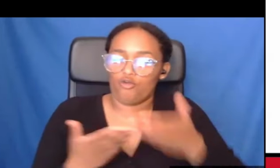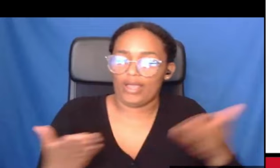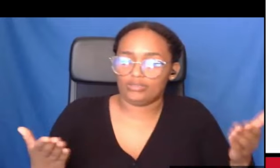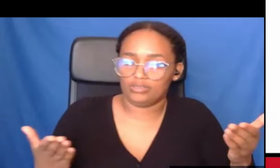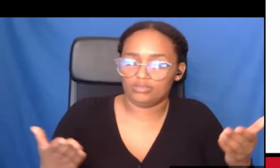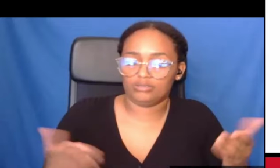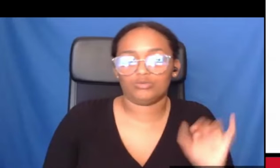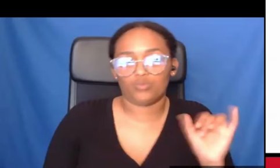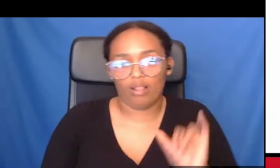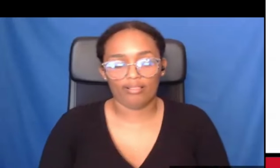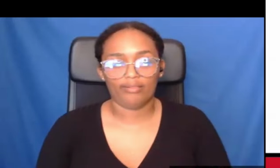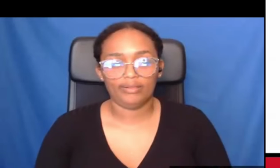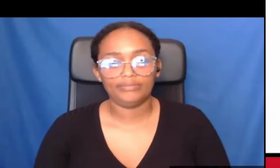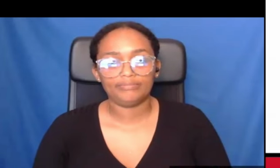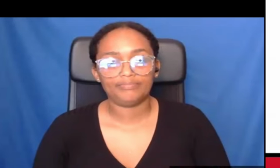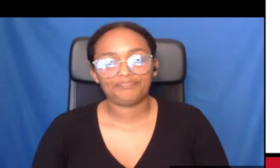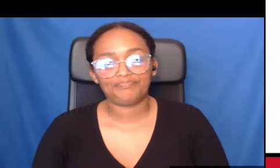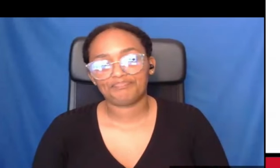business.